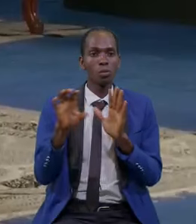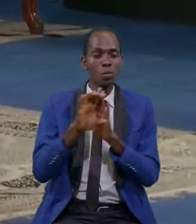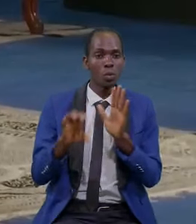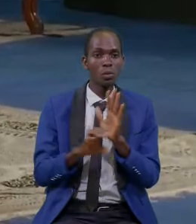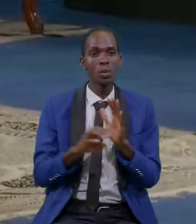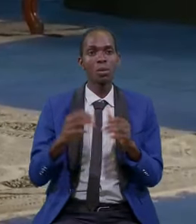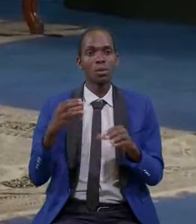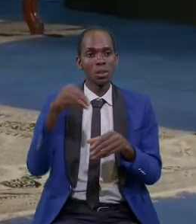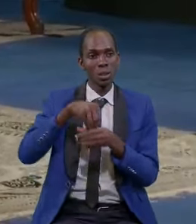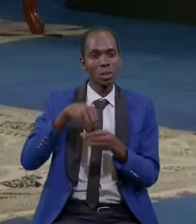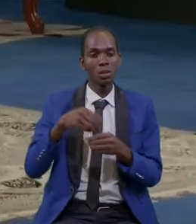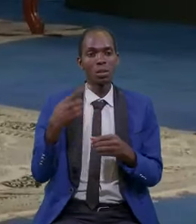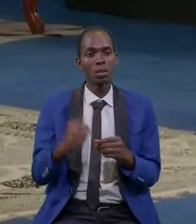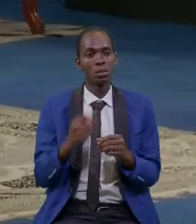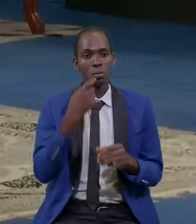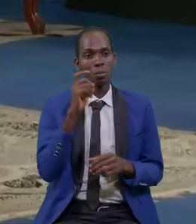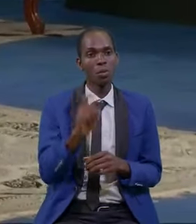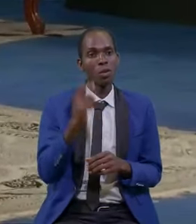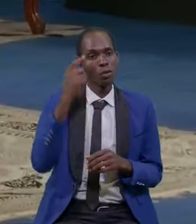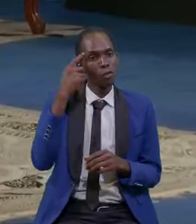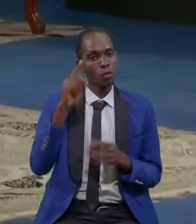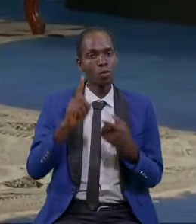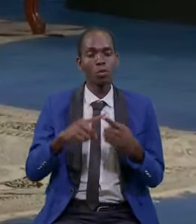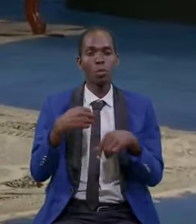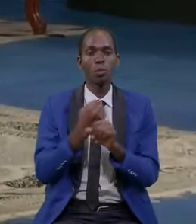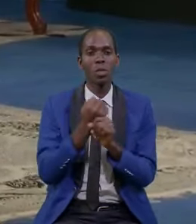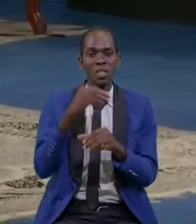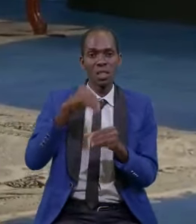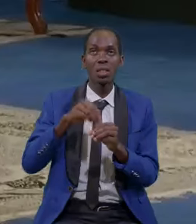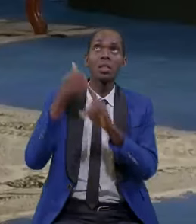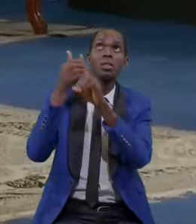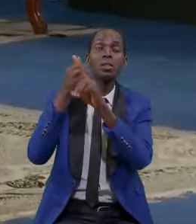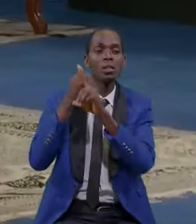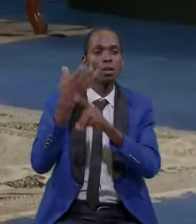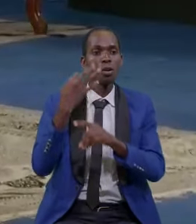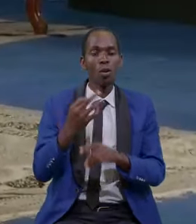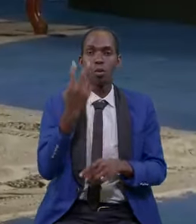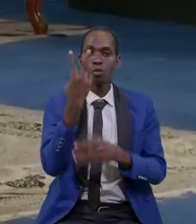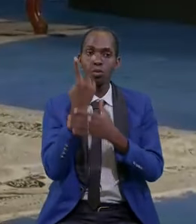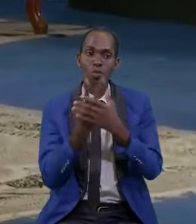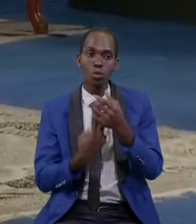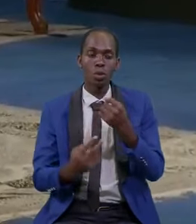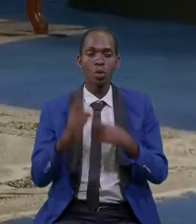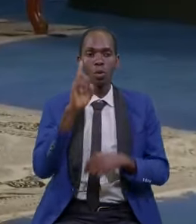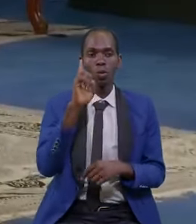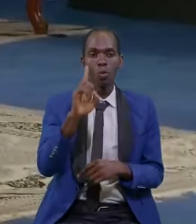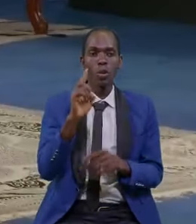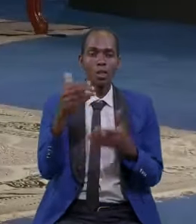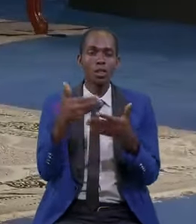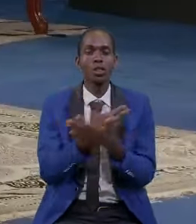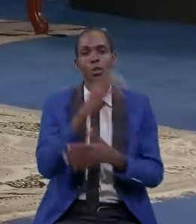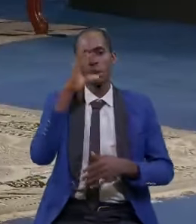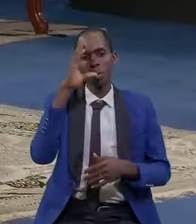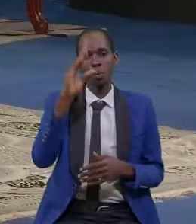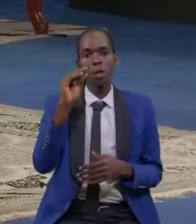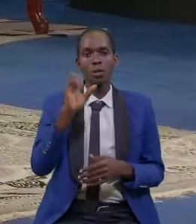to make in himself of twain one new man.